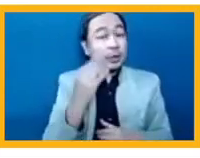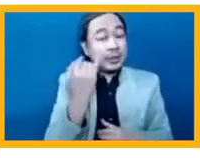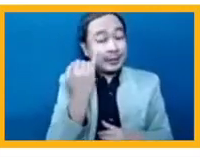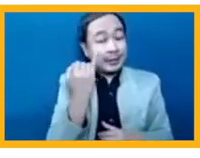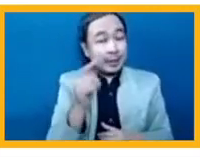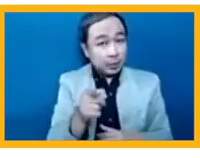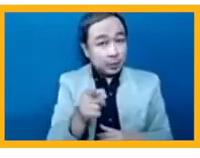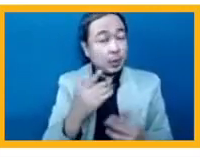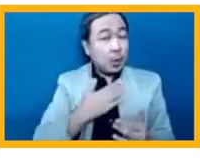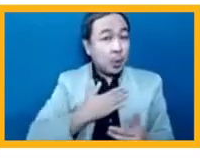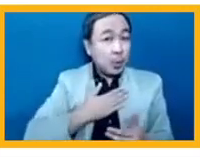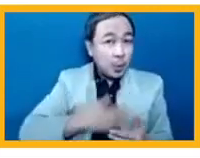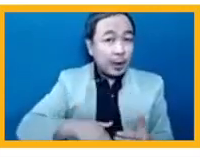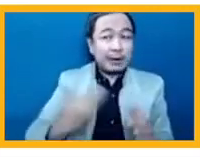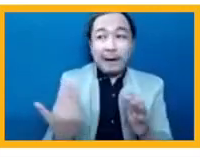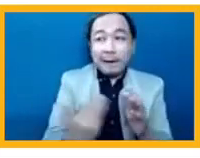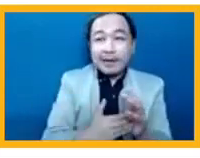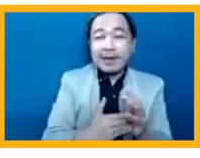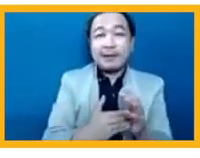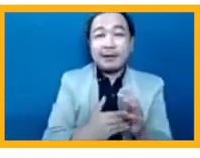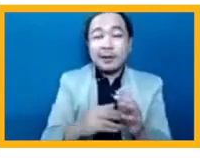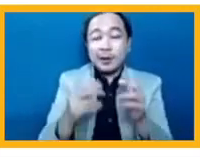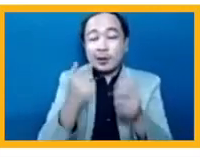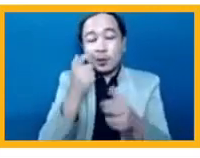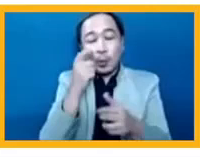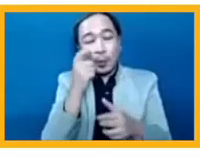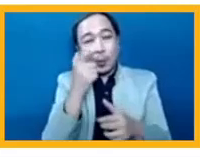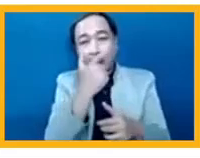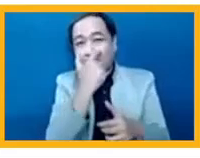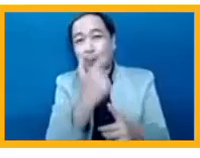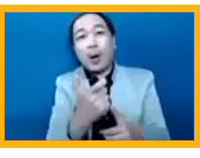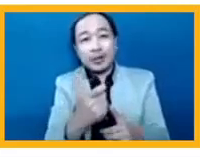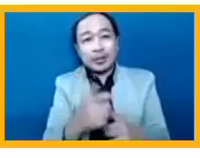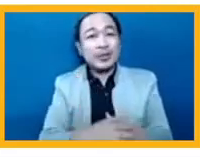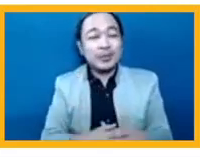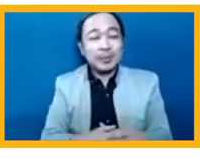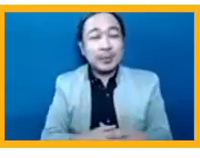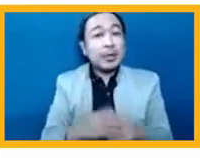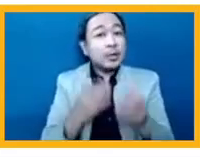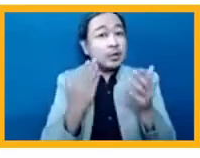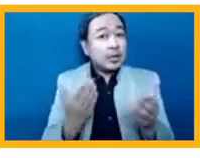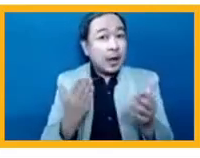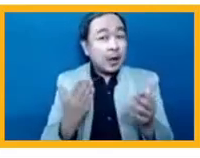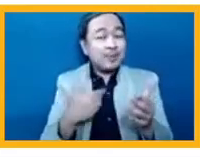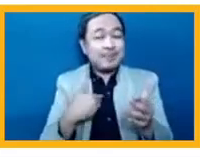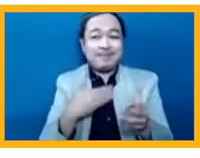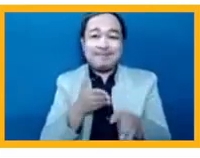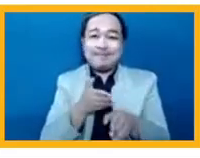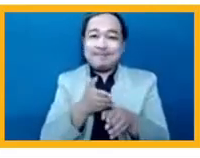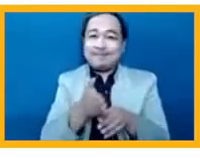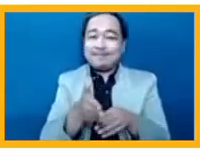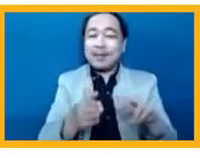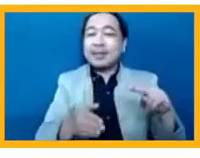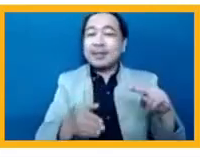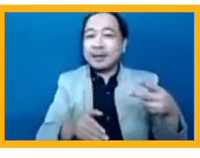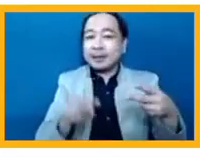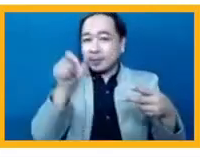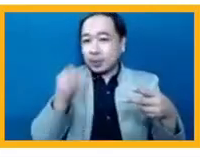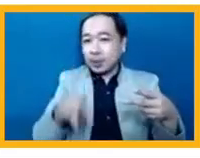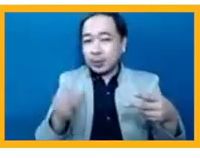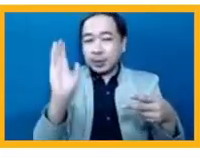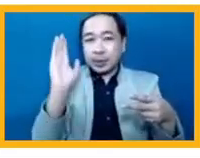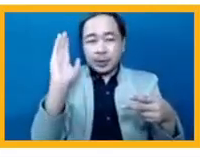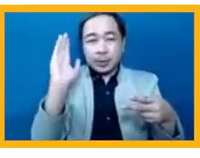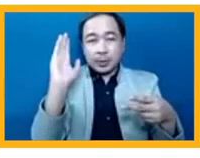that. And I don't want to take much more time. I go straight into our second keynote speaker. She is a